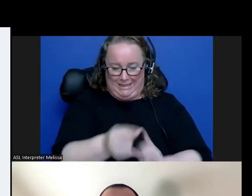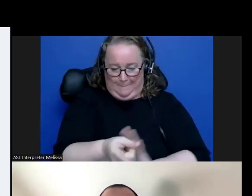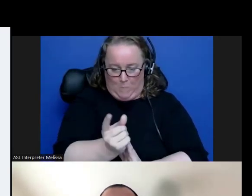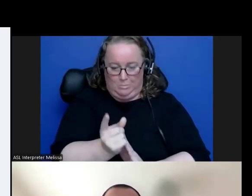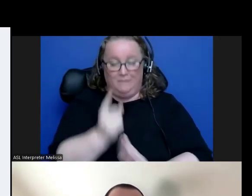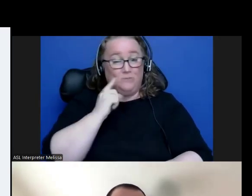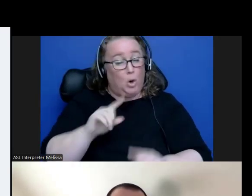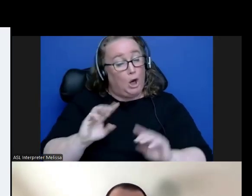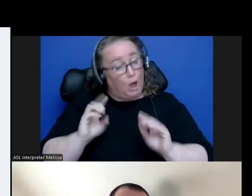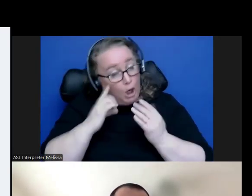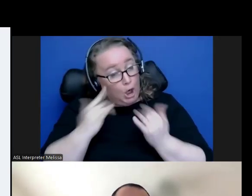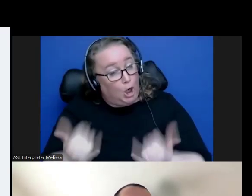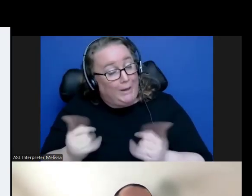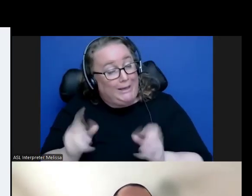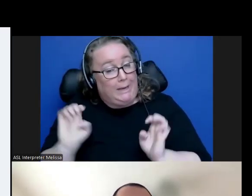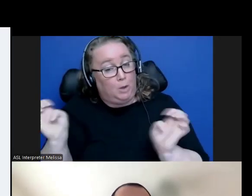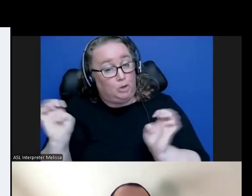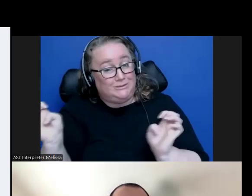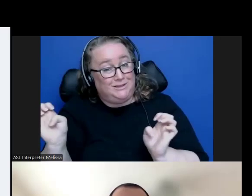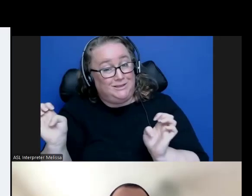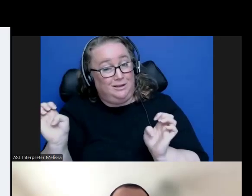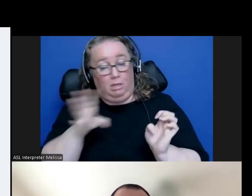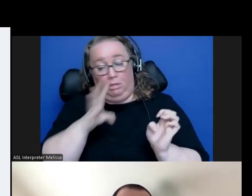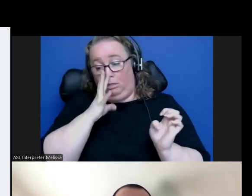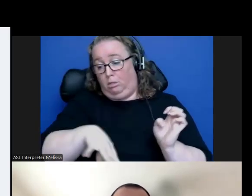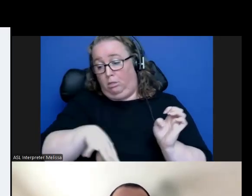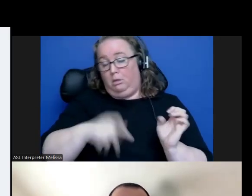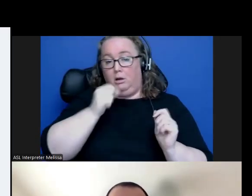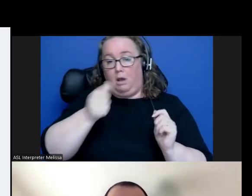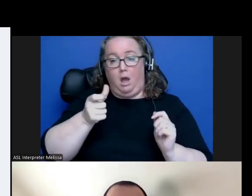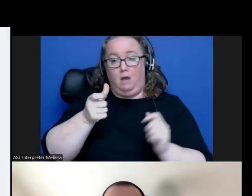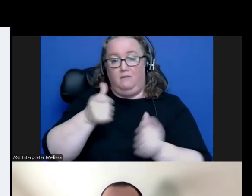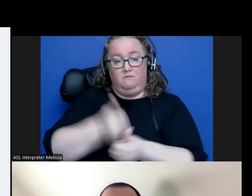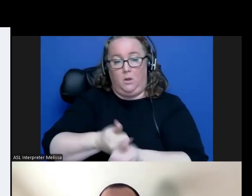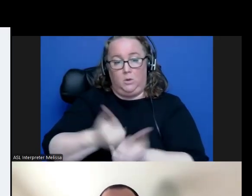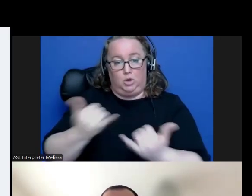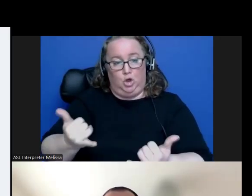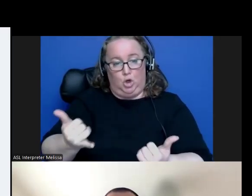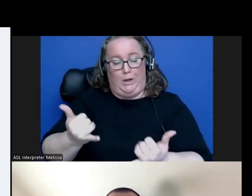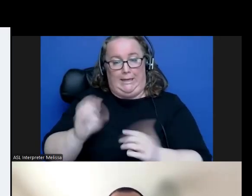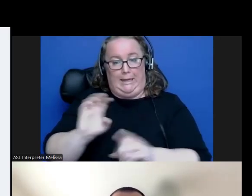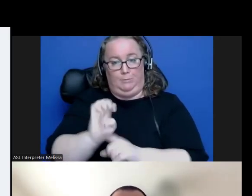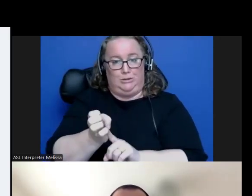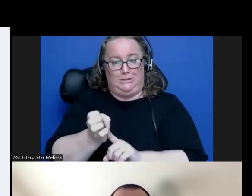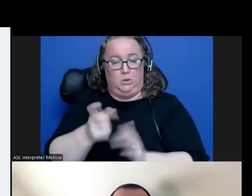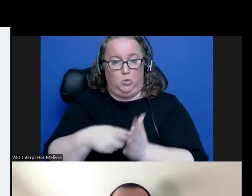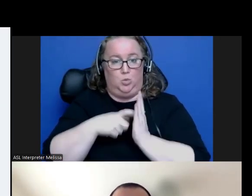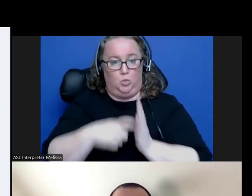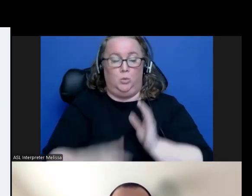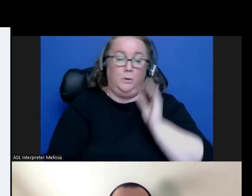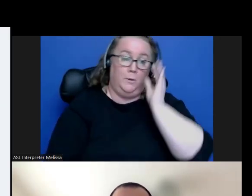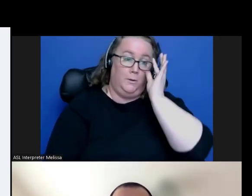emergency, just disregarding any lack of that current emergency.